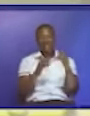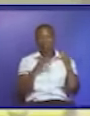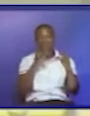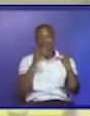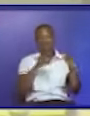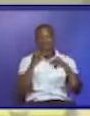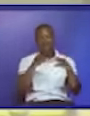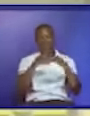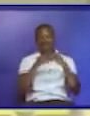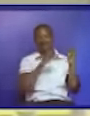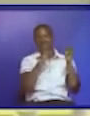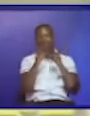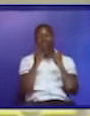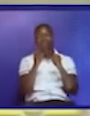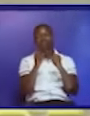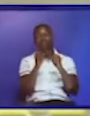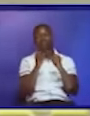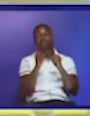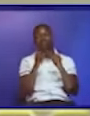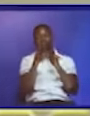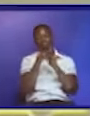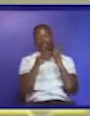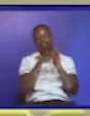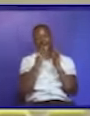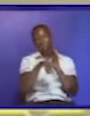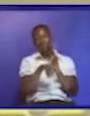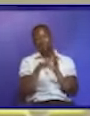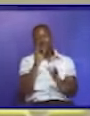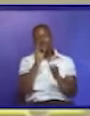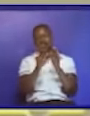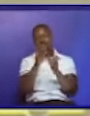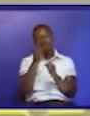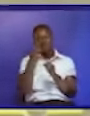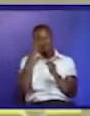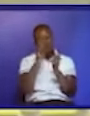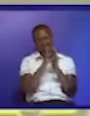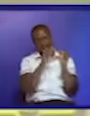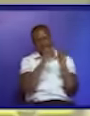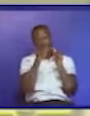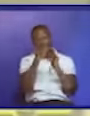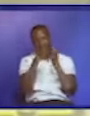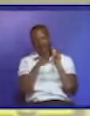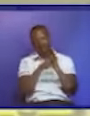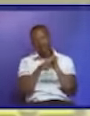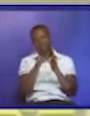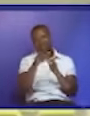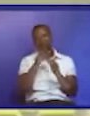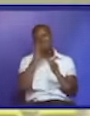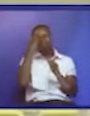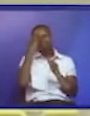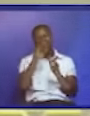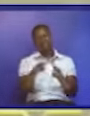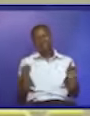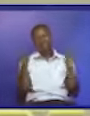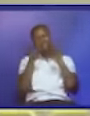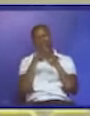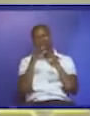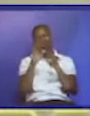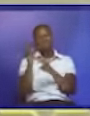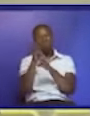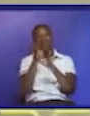this dominion principle. Until you understand this, you will not know the value of the ministry of the watcher.